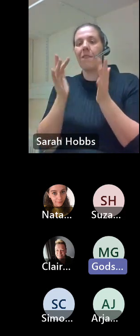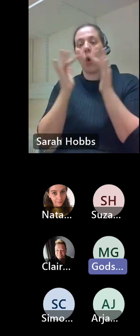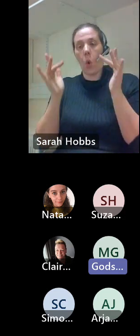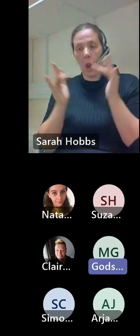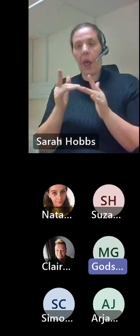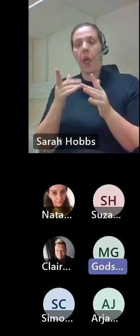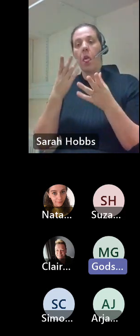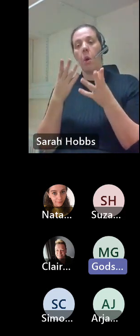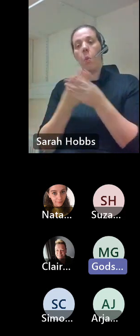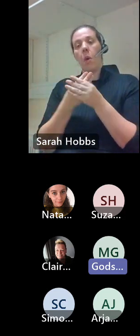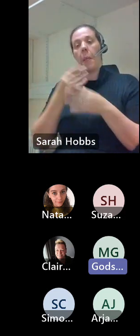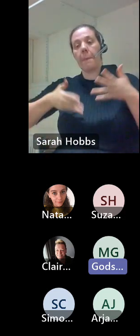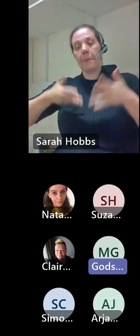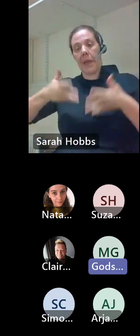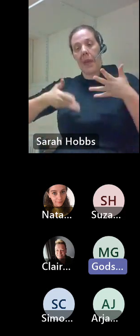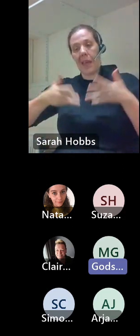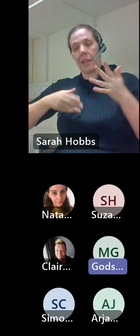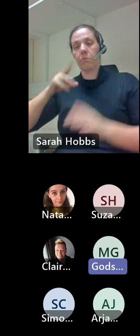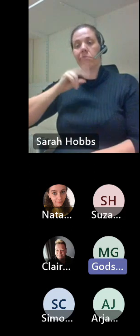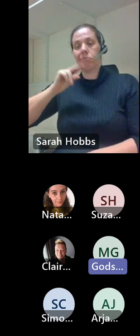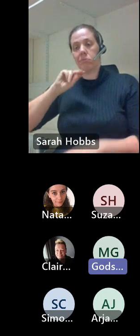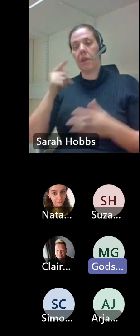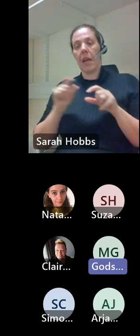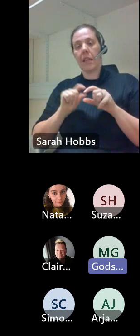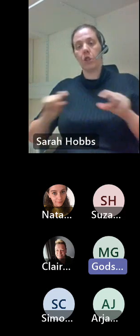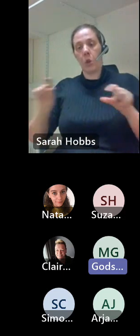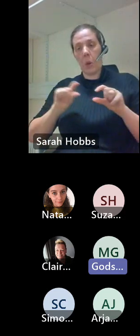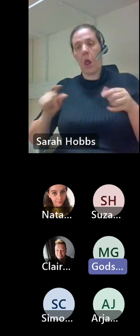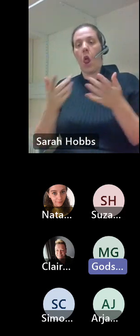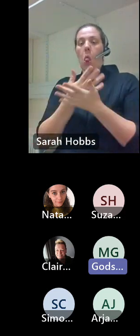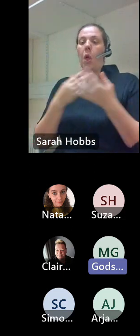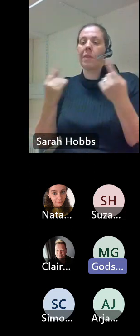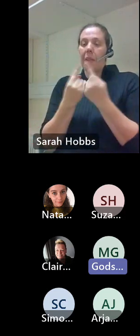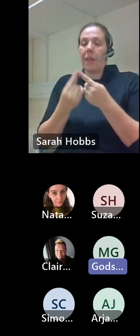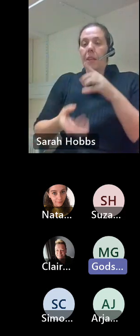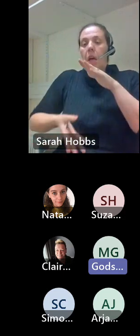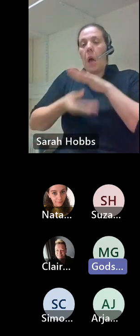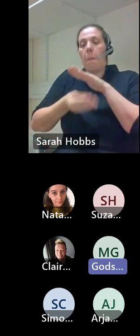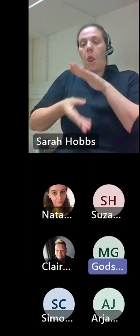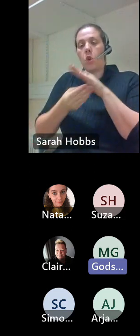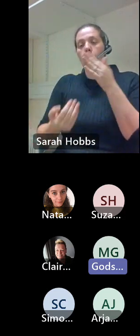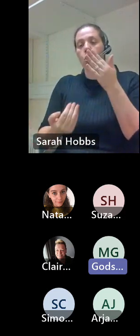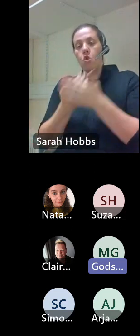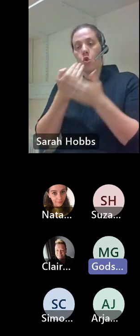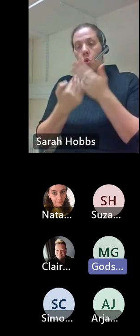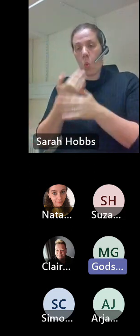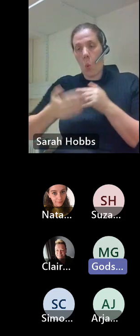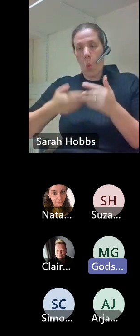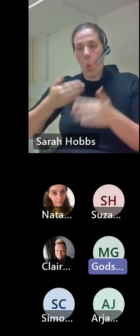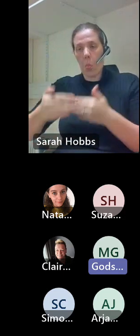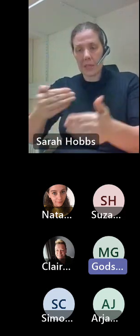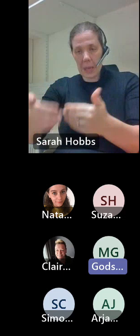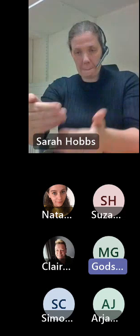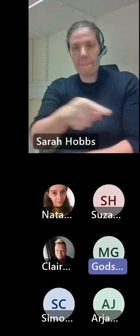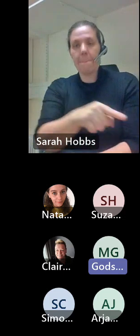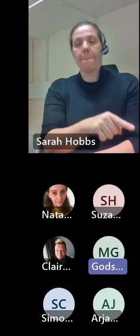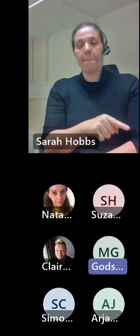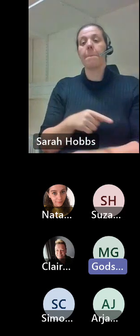obviously you use. And more content is being loaded all the time. But again, that's nothing that Thames Valley Police or even South East